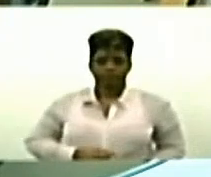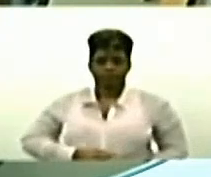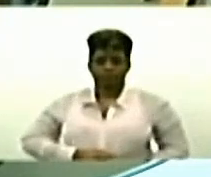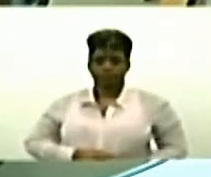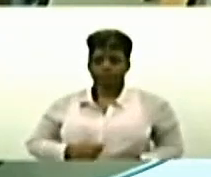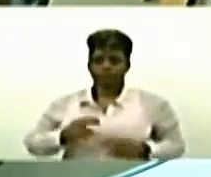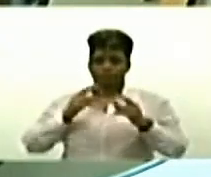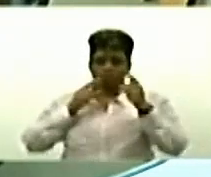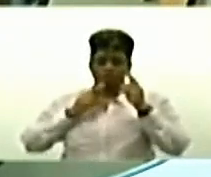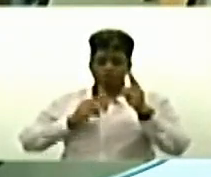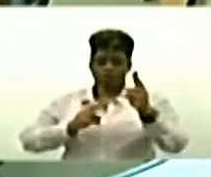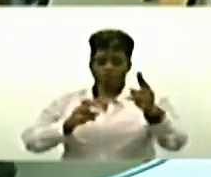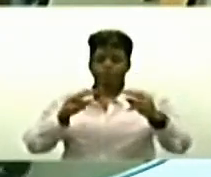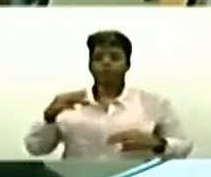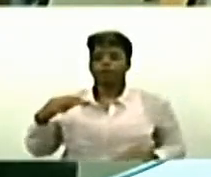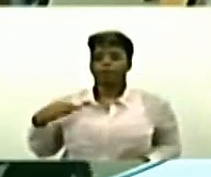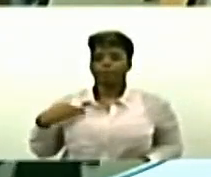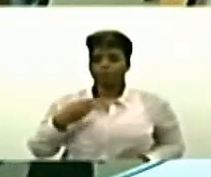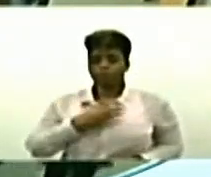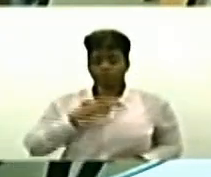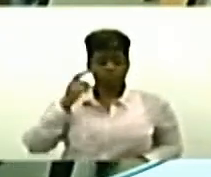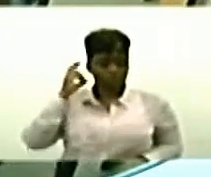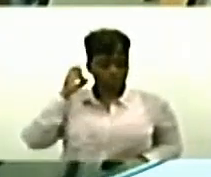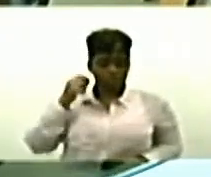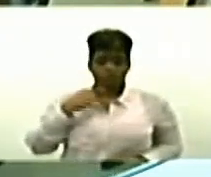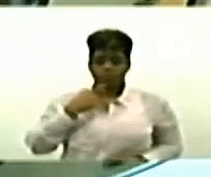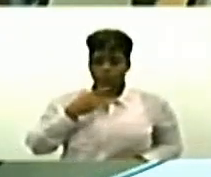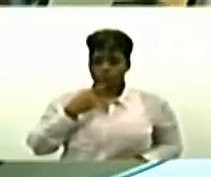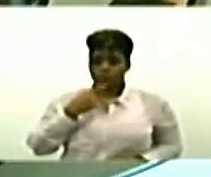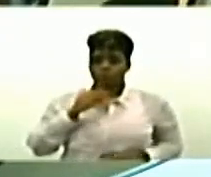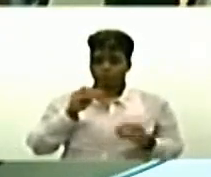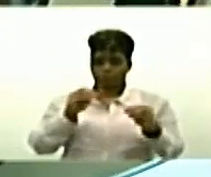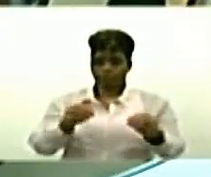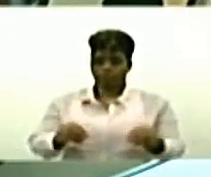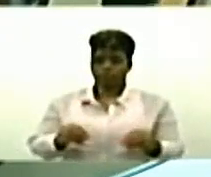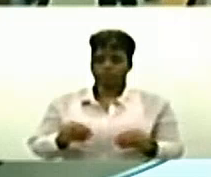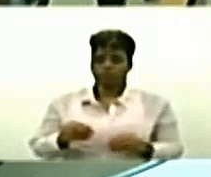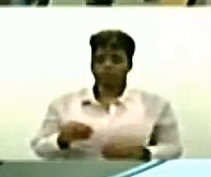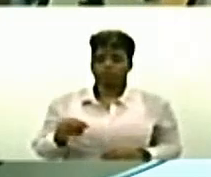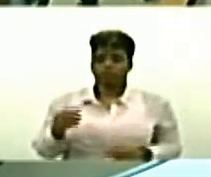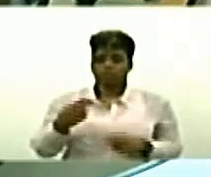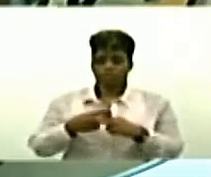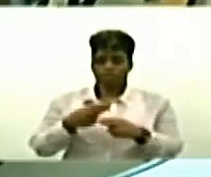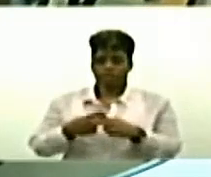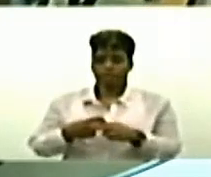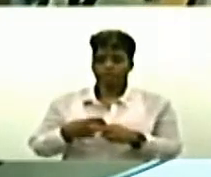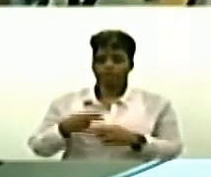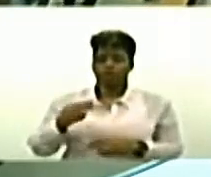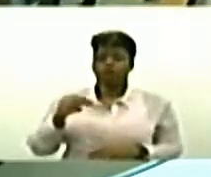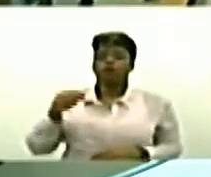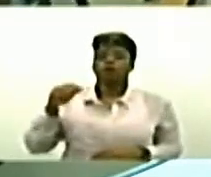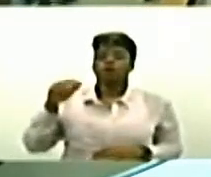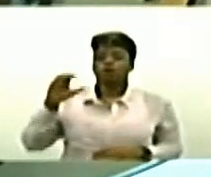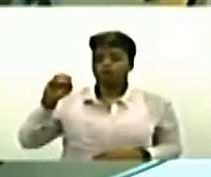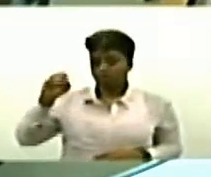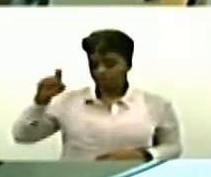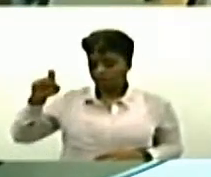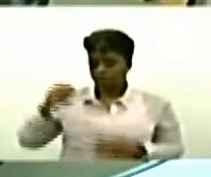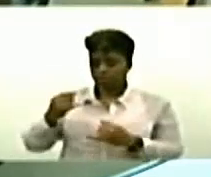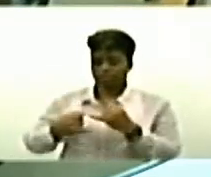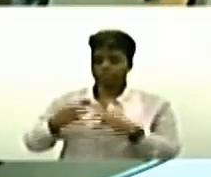Honourable members, you would have heard the appointments, namely the Honourable Nolan Cox and Glenys